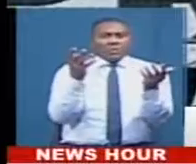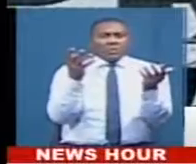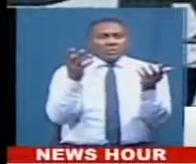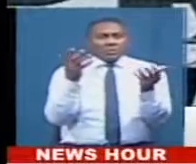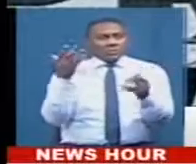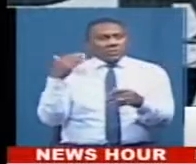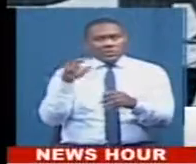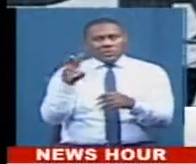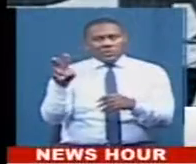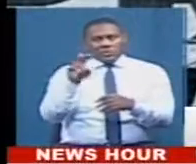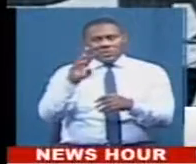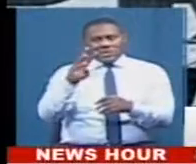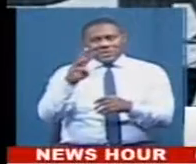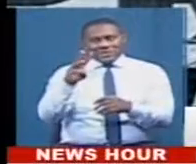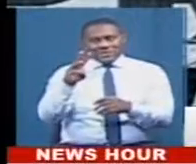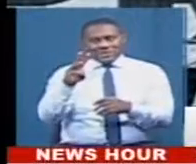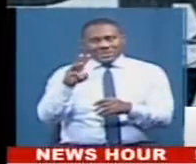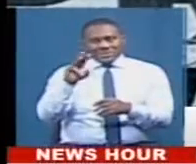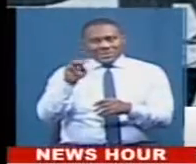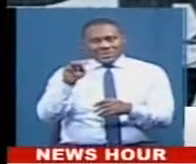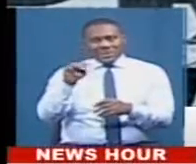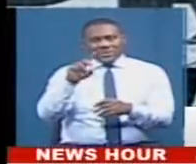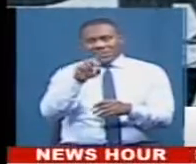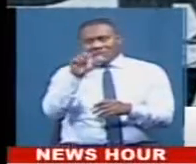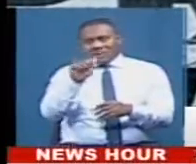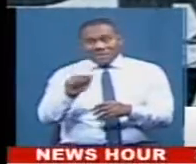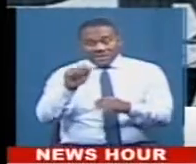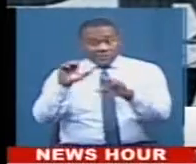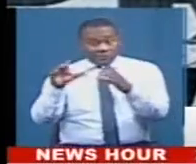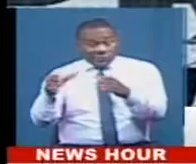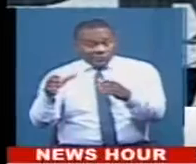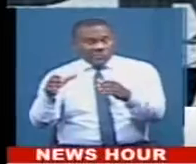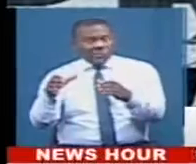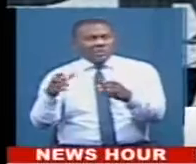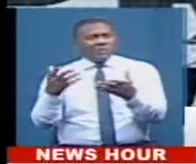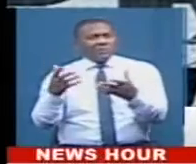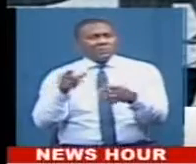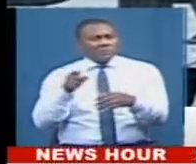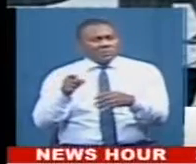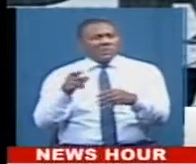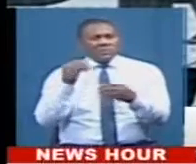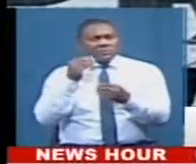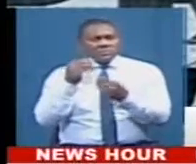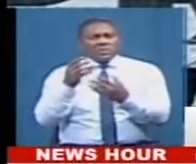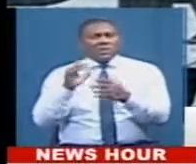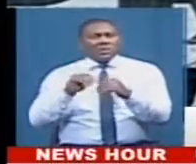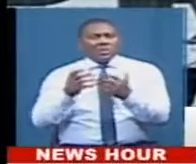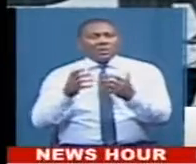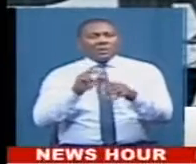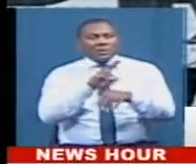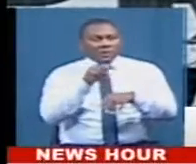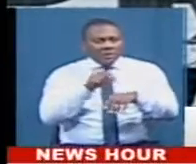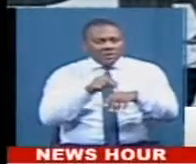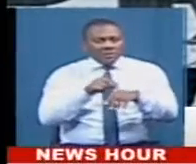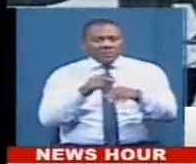then existing 216 MMDAs and stakeholders on the implementation of the